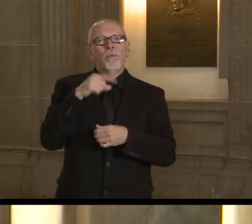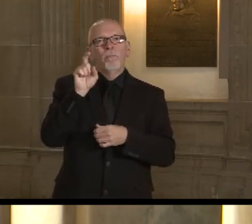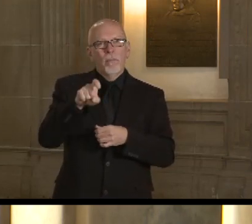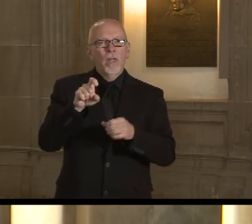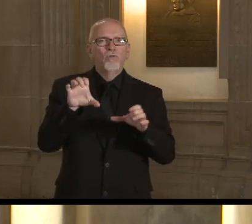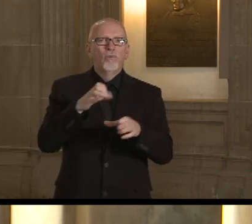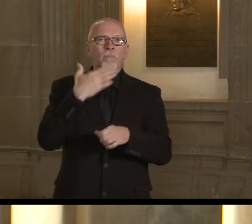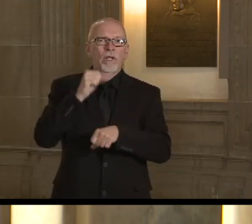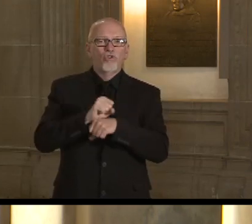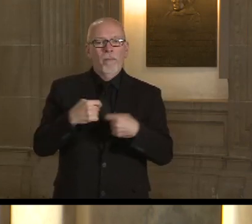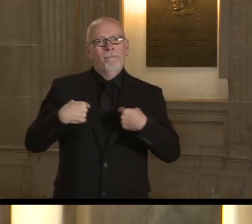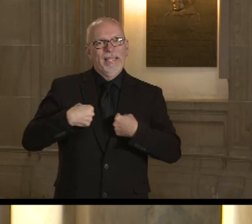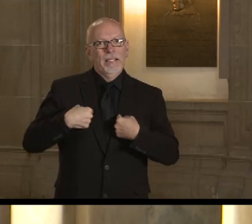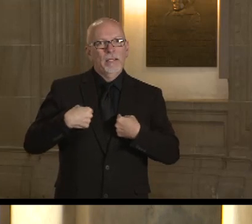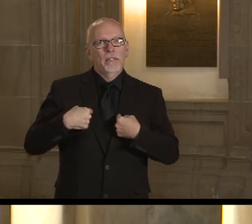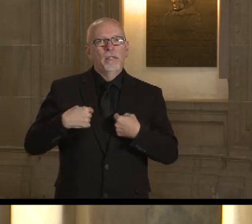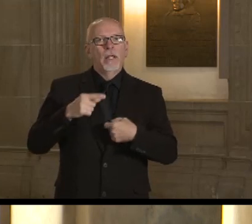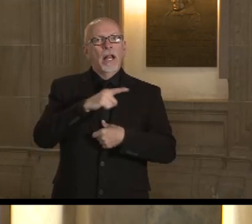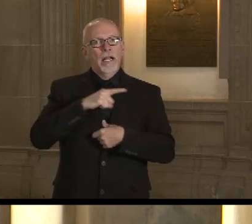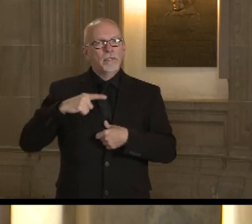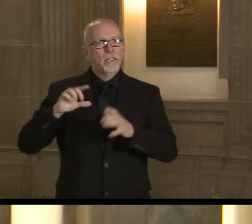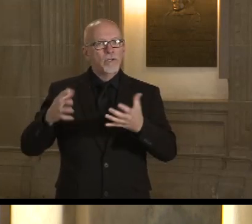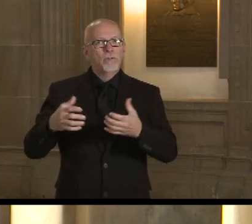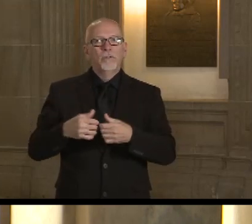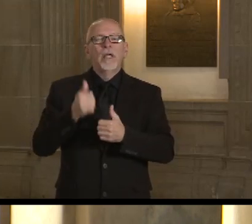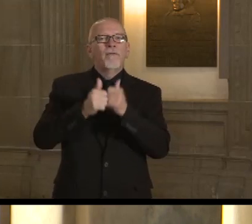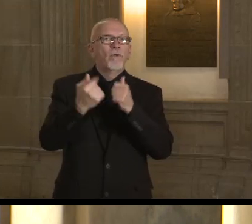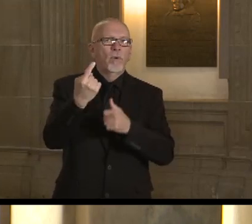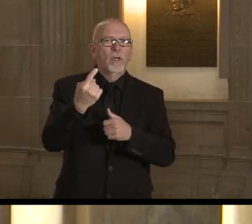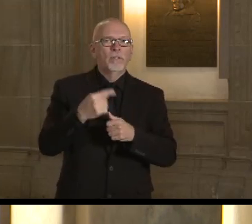do a better job, the legislature,